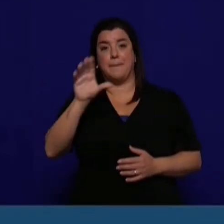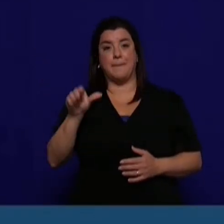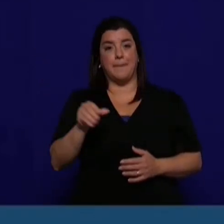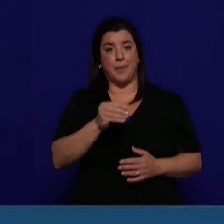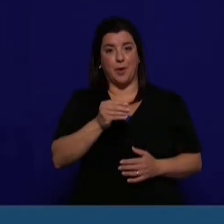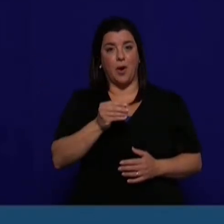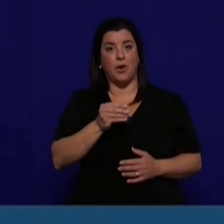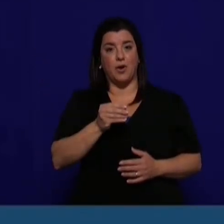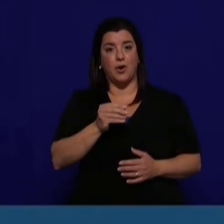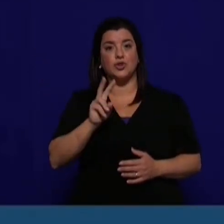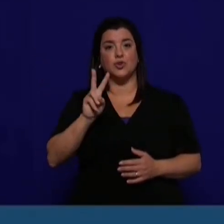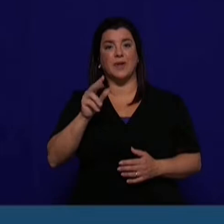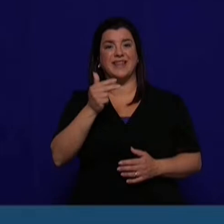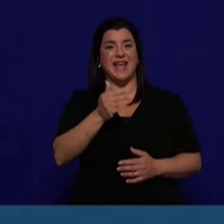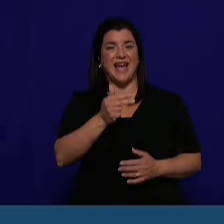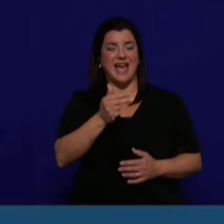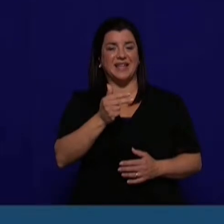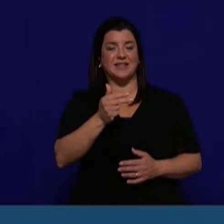ta'